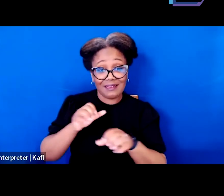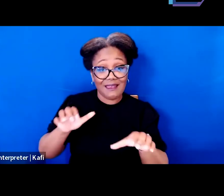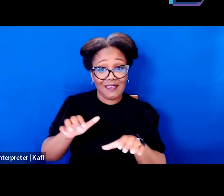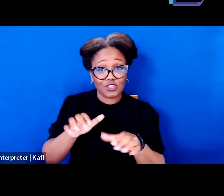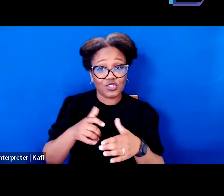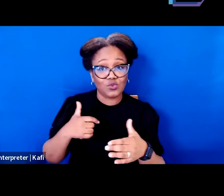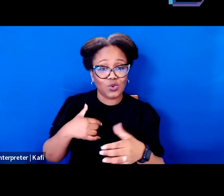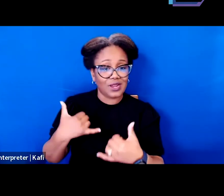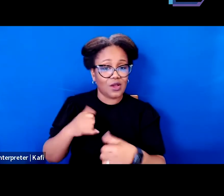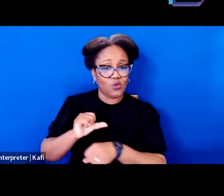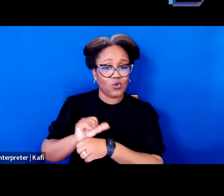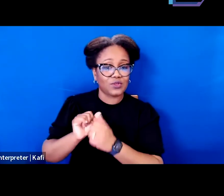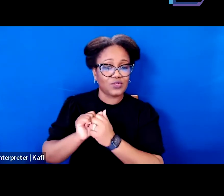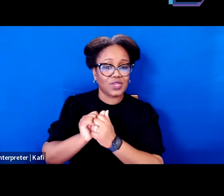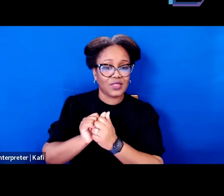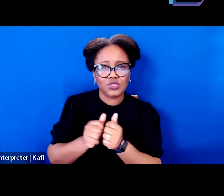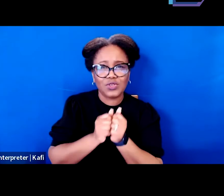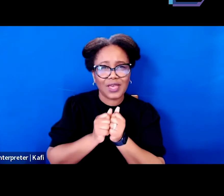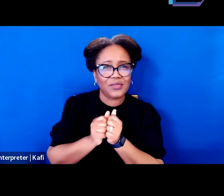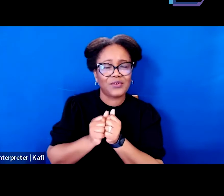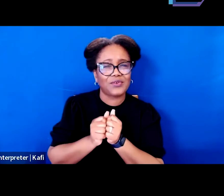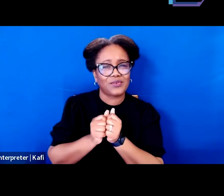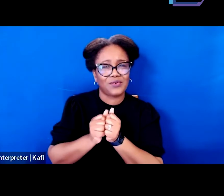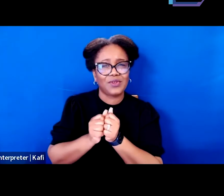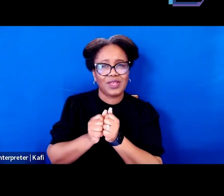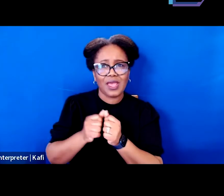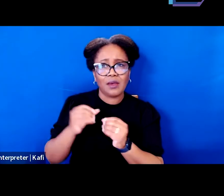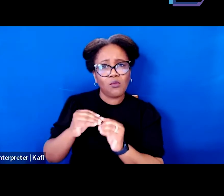reinforced and perpetrated by the state. Melania